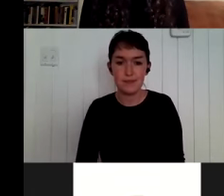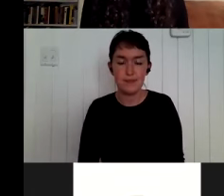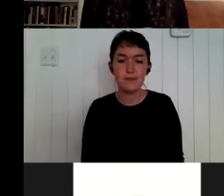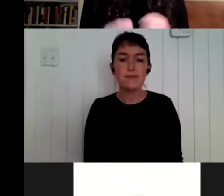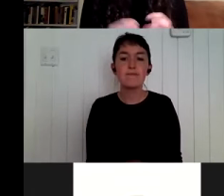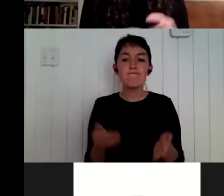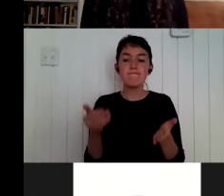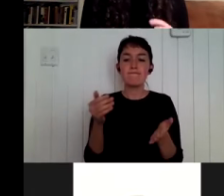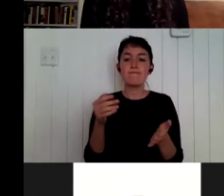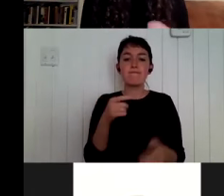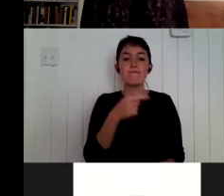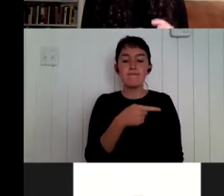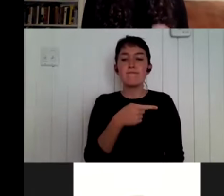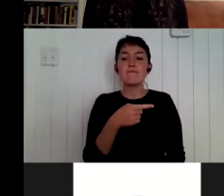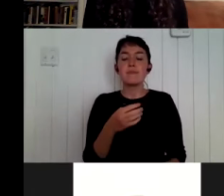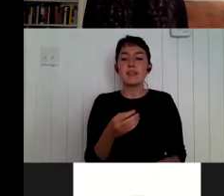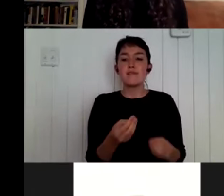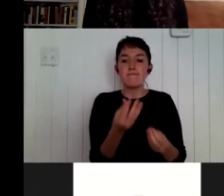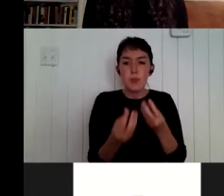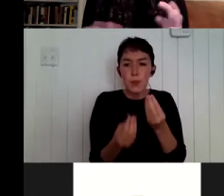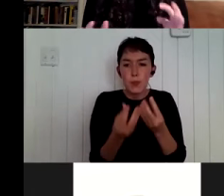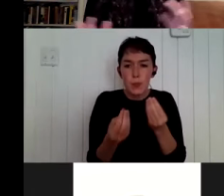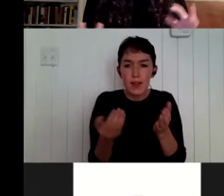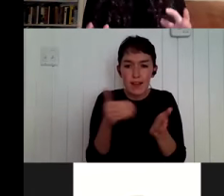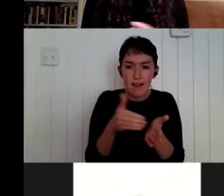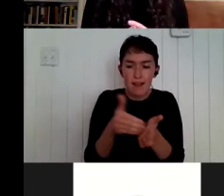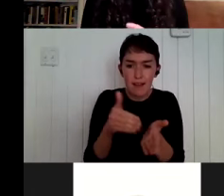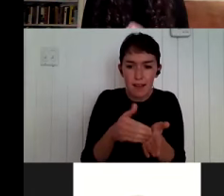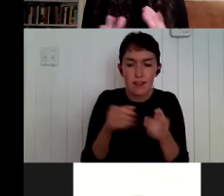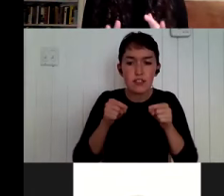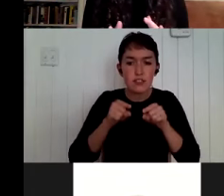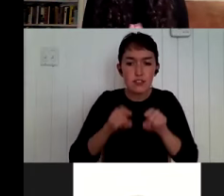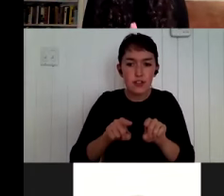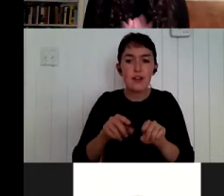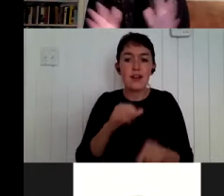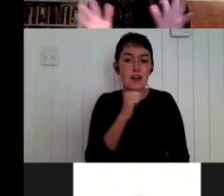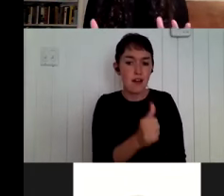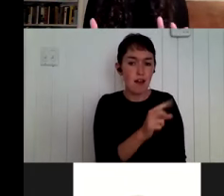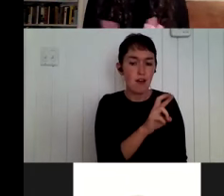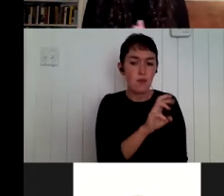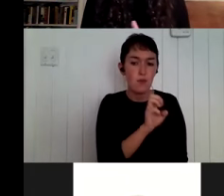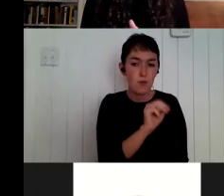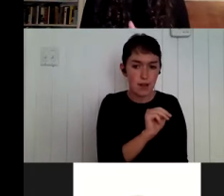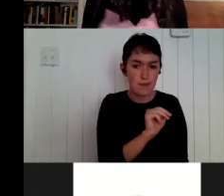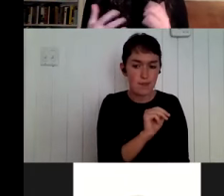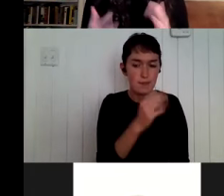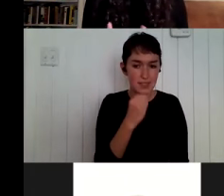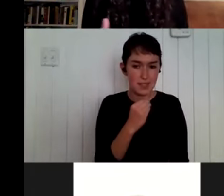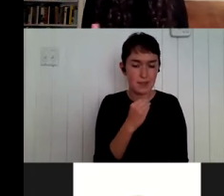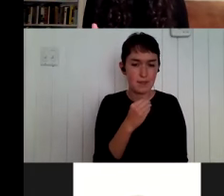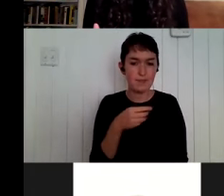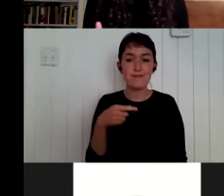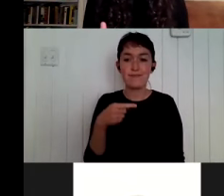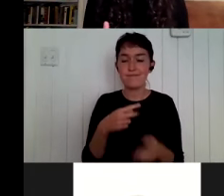reactivated during these non-REM sleep stages. And this is a process known as hippocampal replay. And this seems